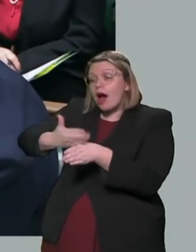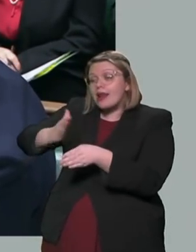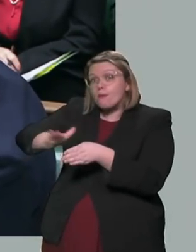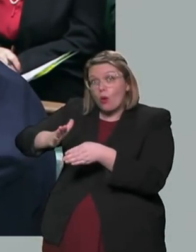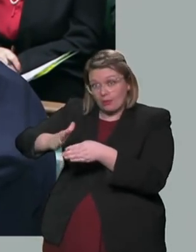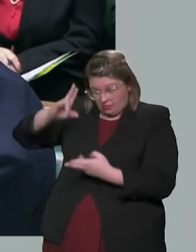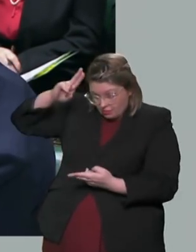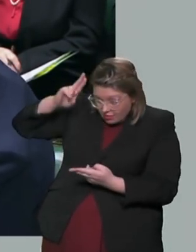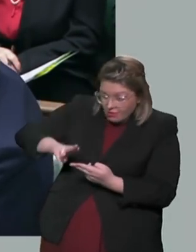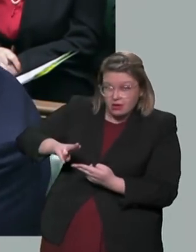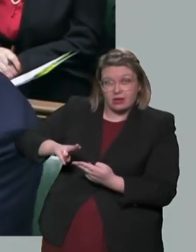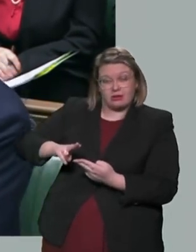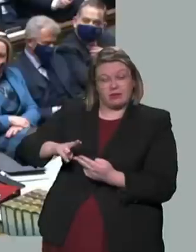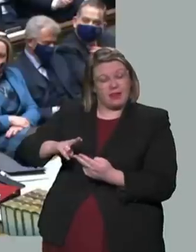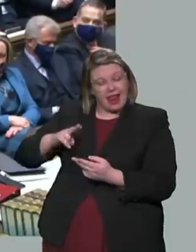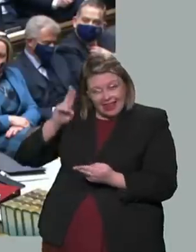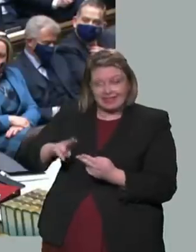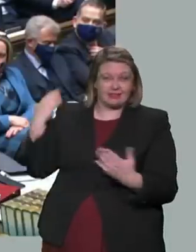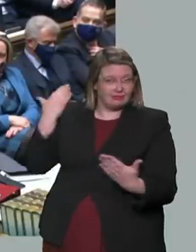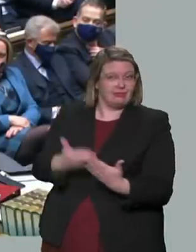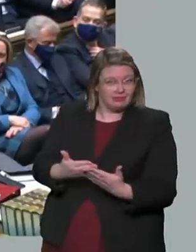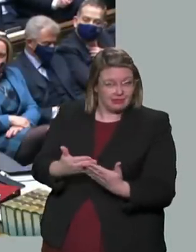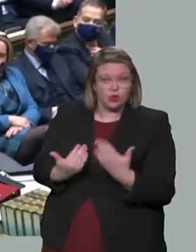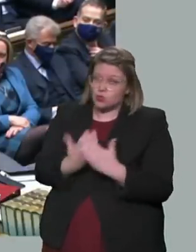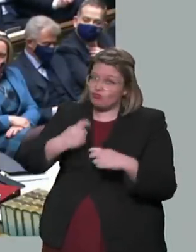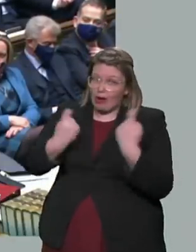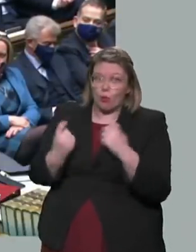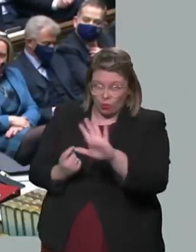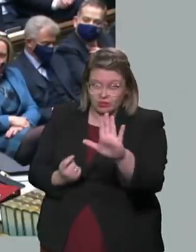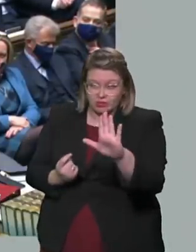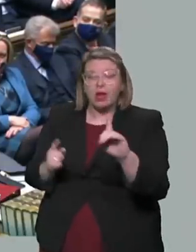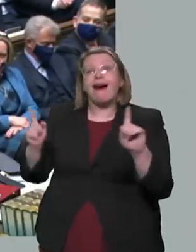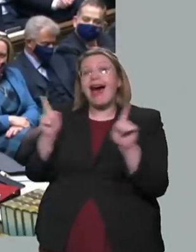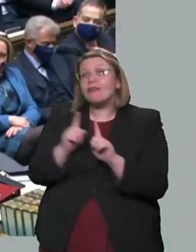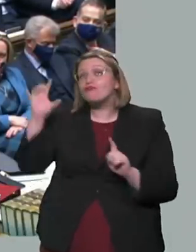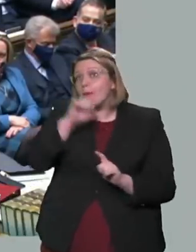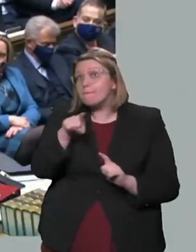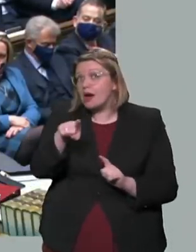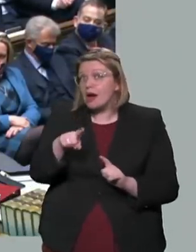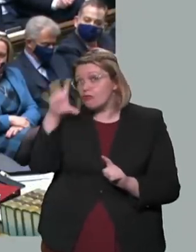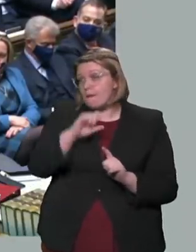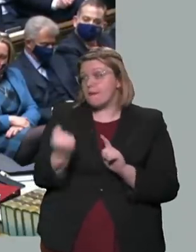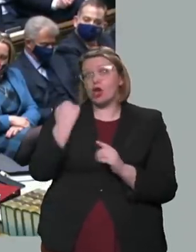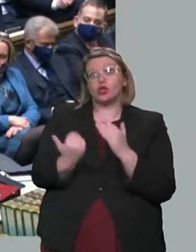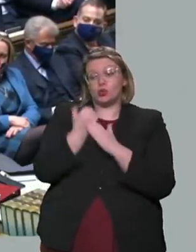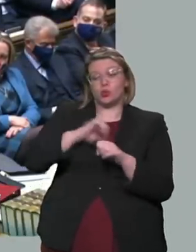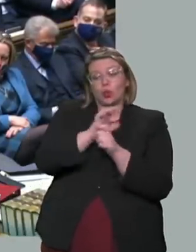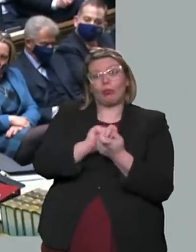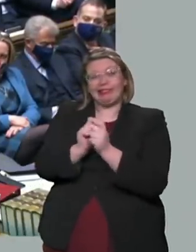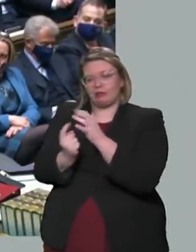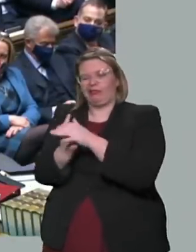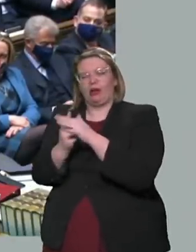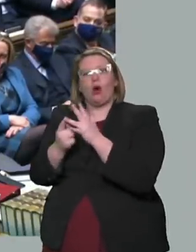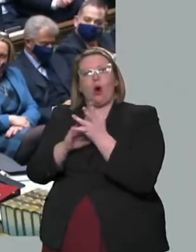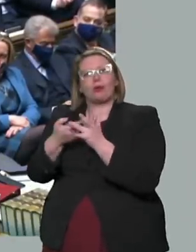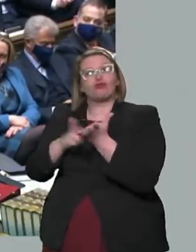record low, Mr. Speaker, and never let it be forgotten that when Omicron hit this country, Mr. Speaker, what